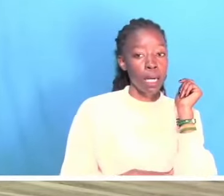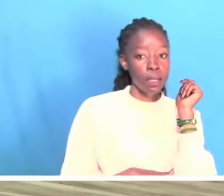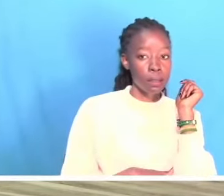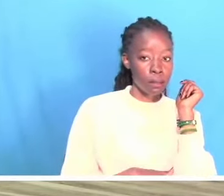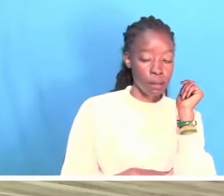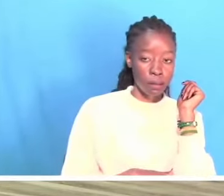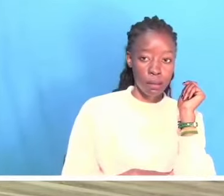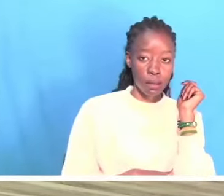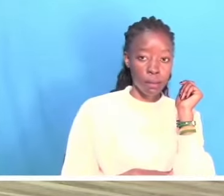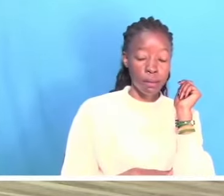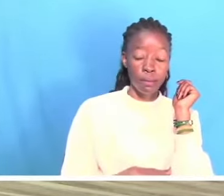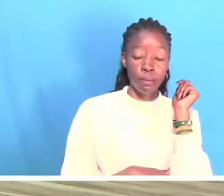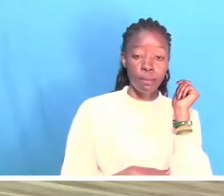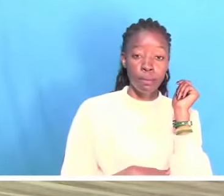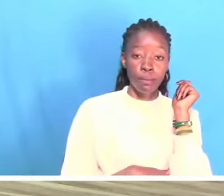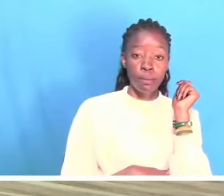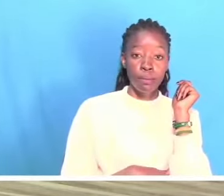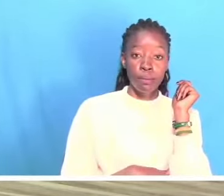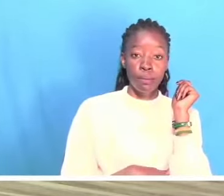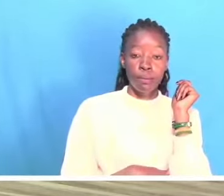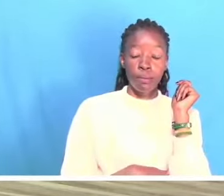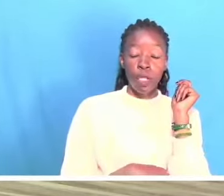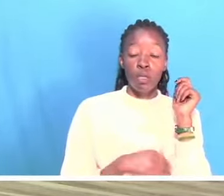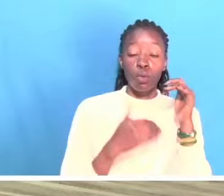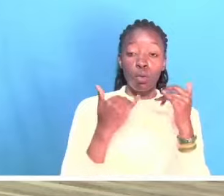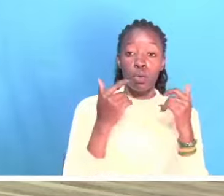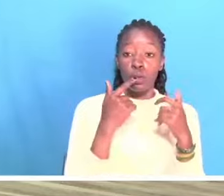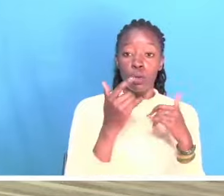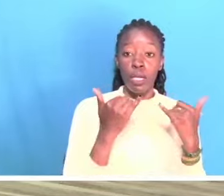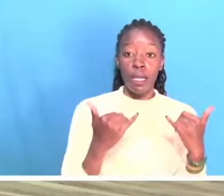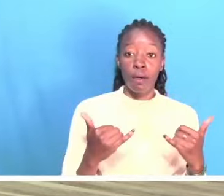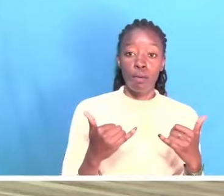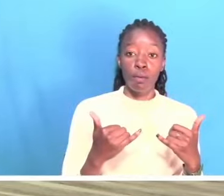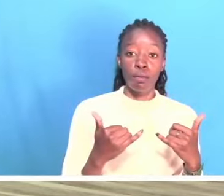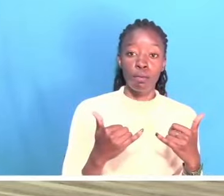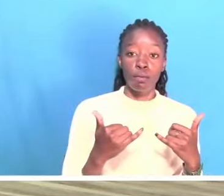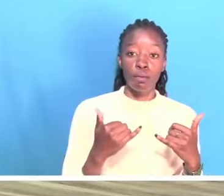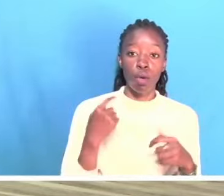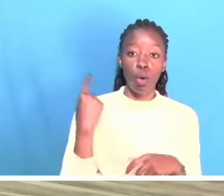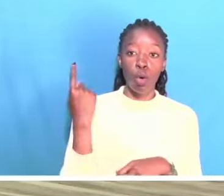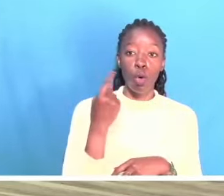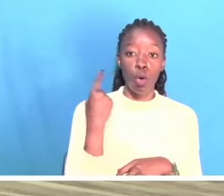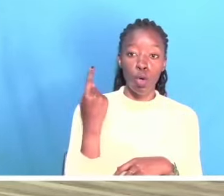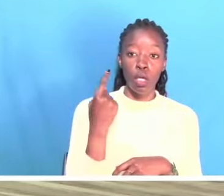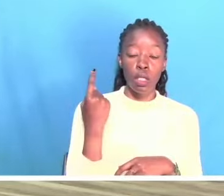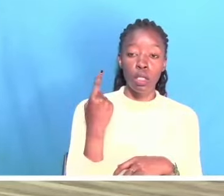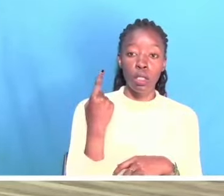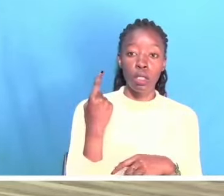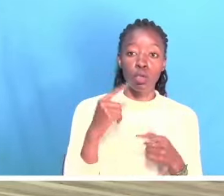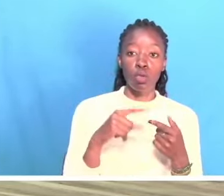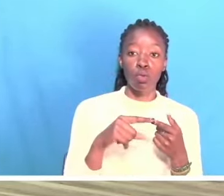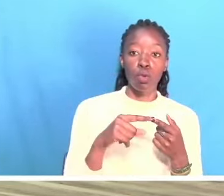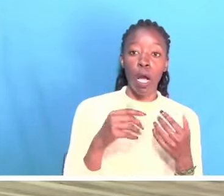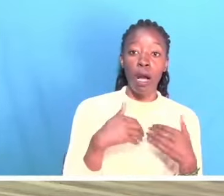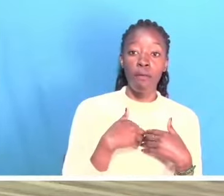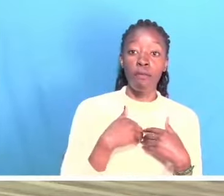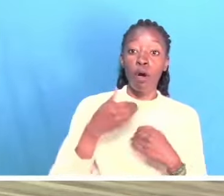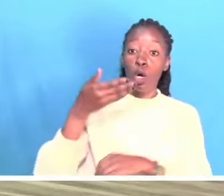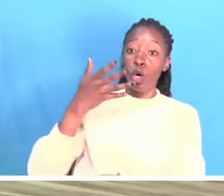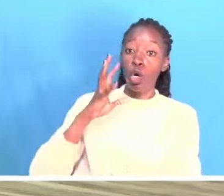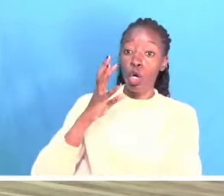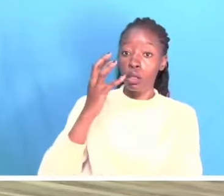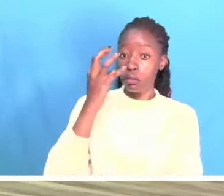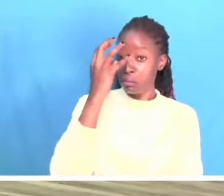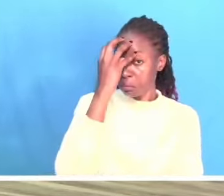availed windows to repent your sin. And therefore, that serves only to accumulate God's wrath